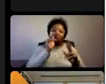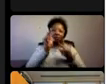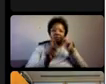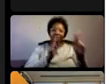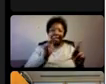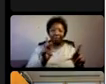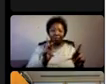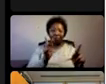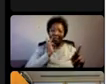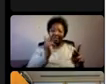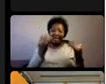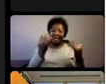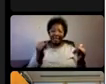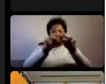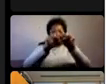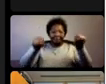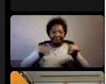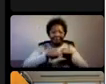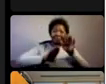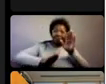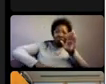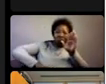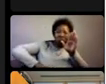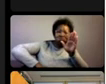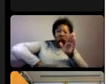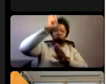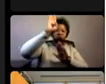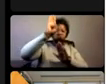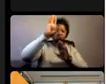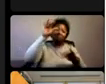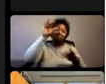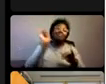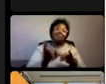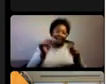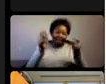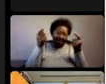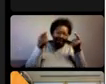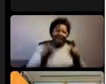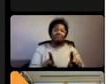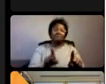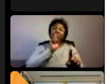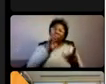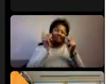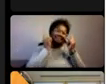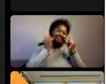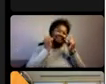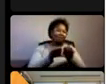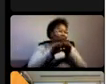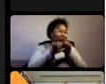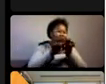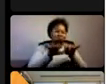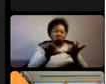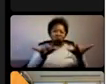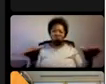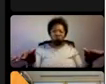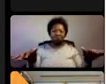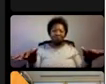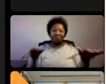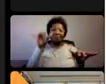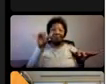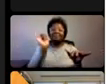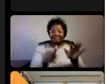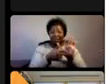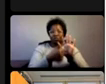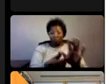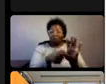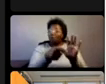right? That exponential spike. That's what we've seen. It spreads so quick. And so this is all science-based,